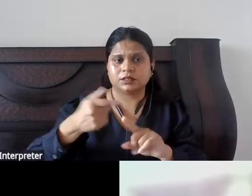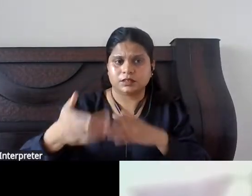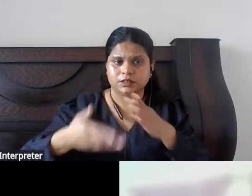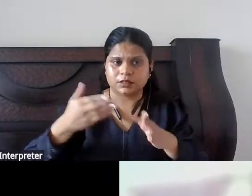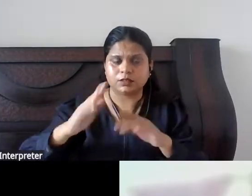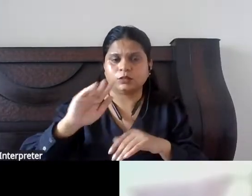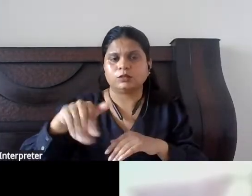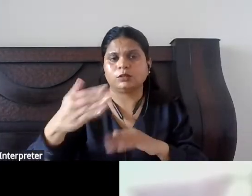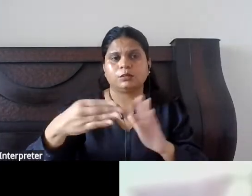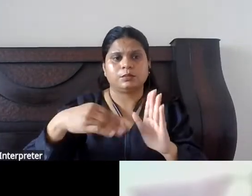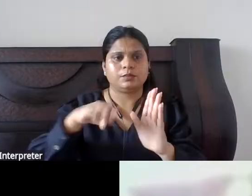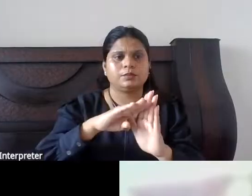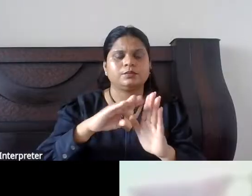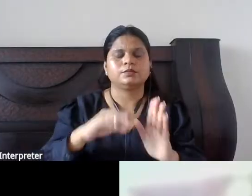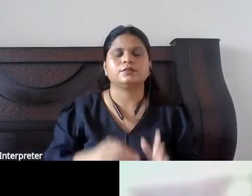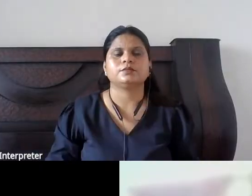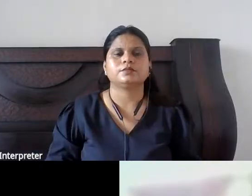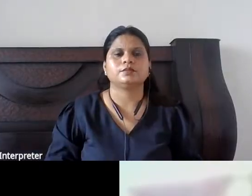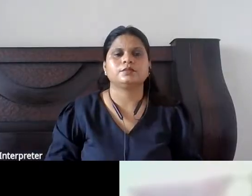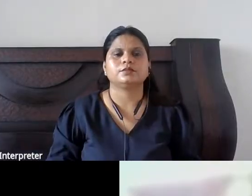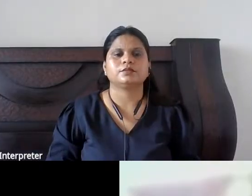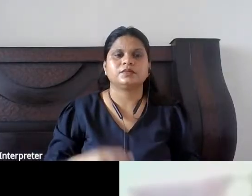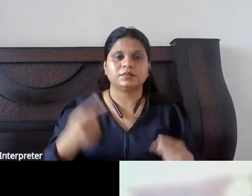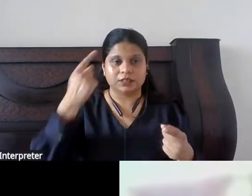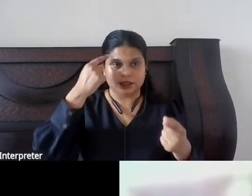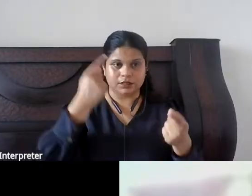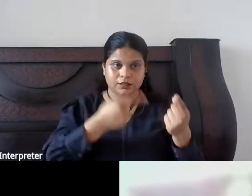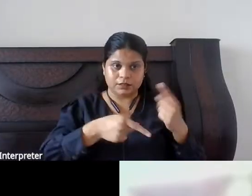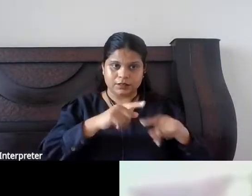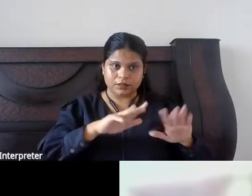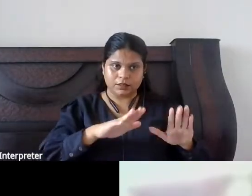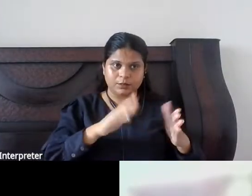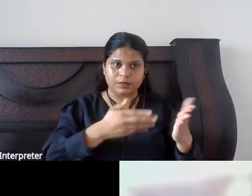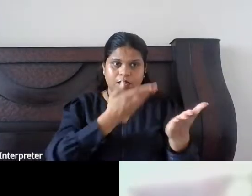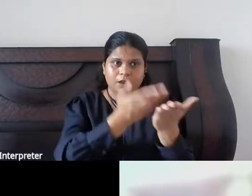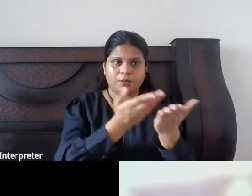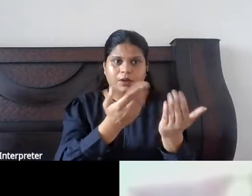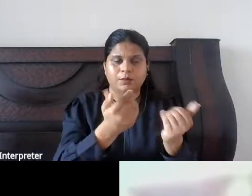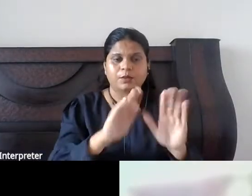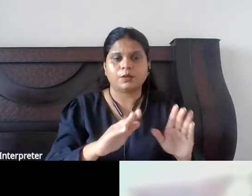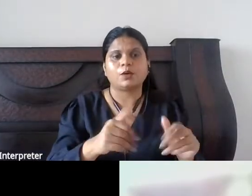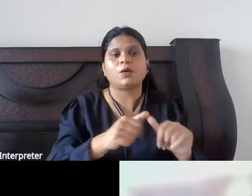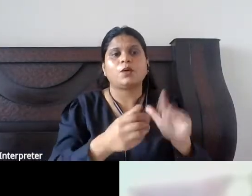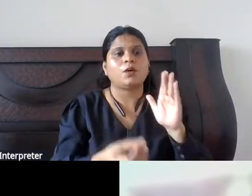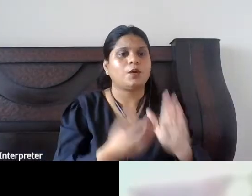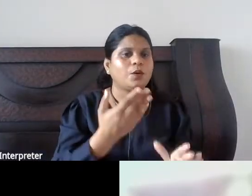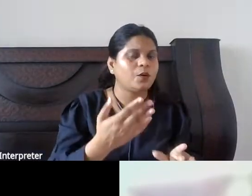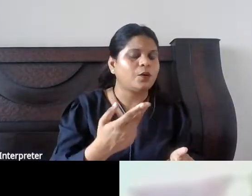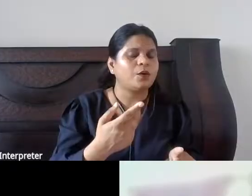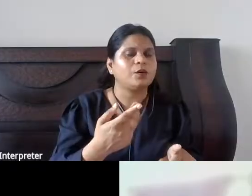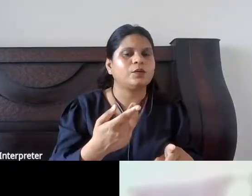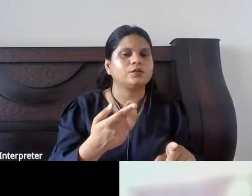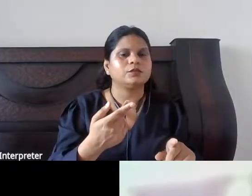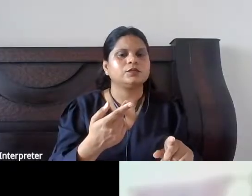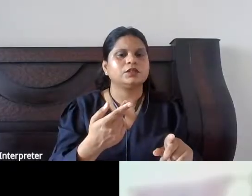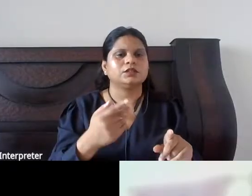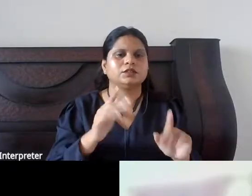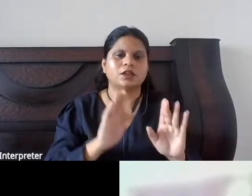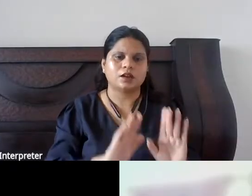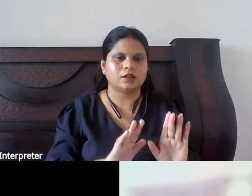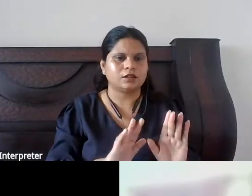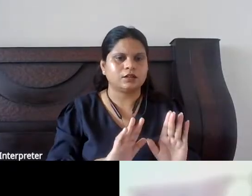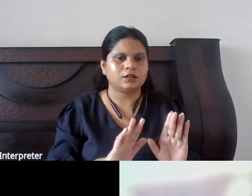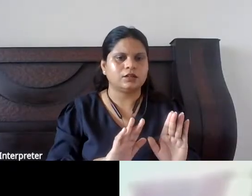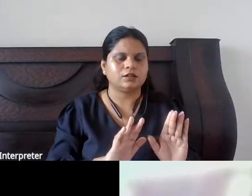level. So somewhere a strategy was applied, and I know organizations who are all here, took up